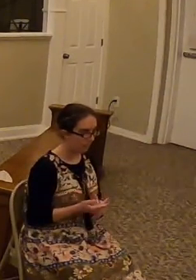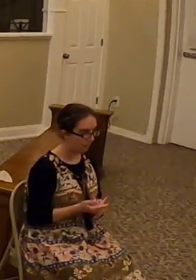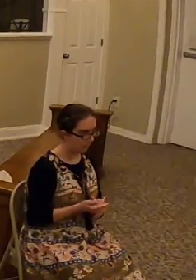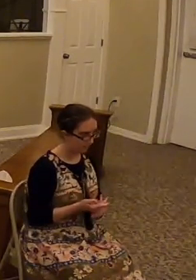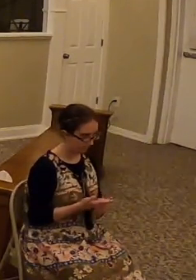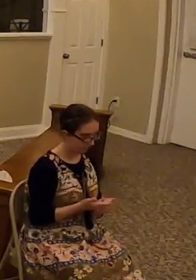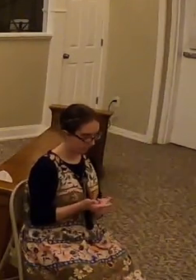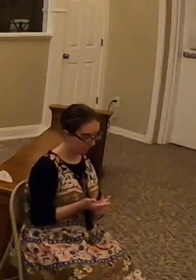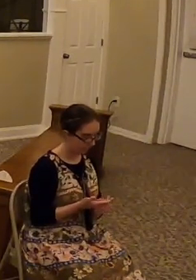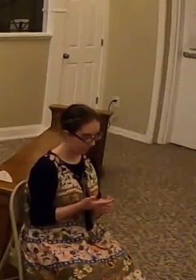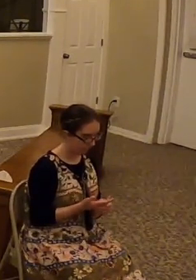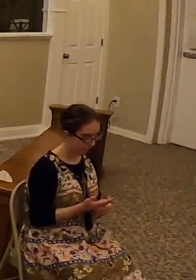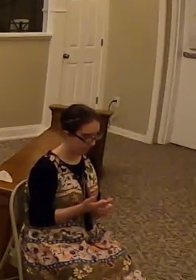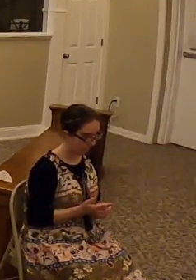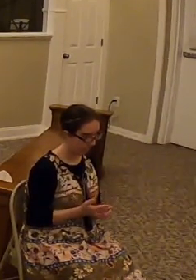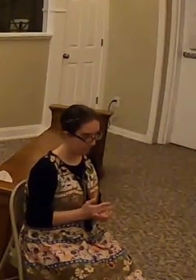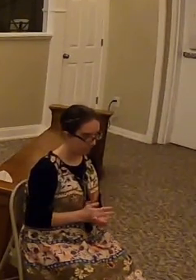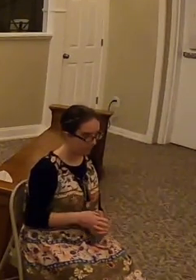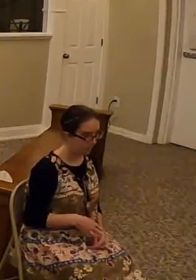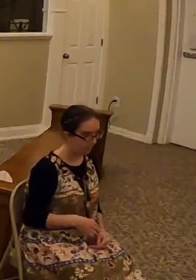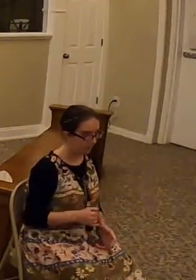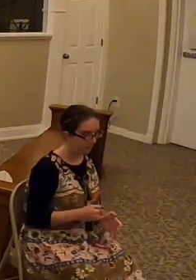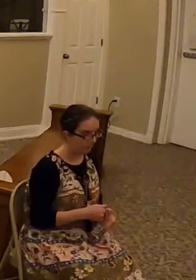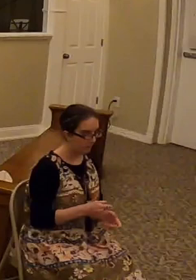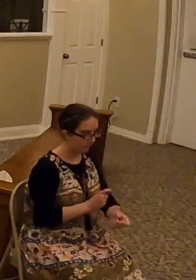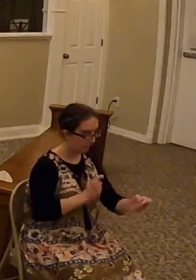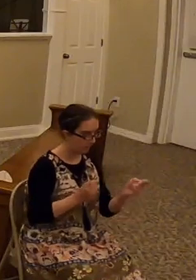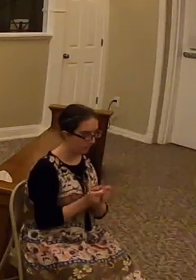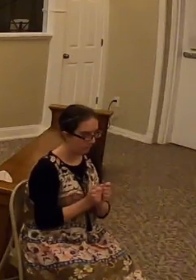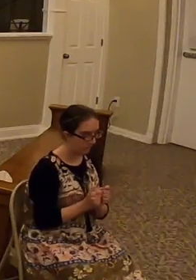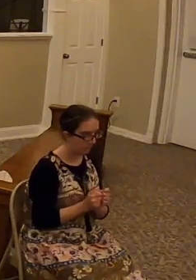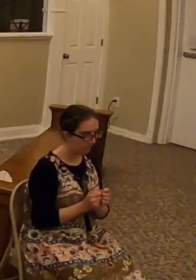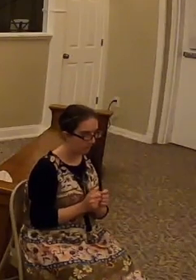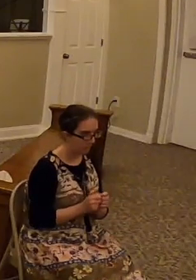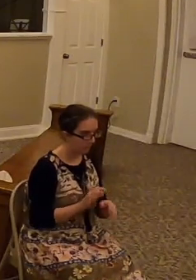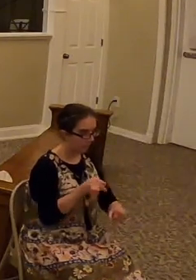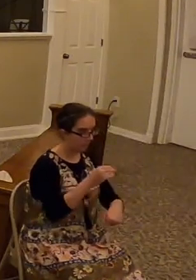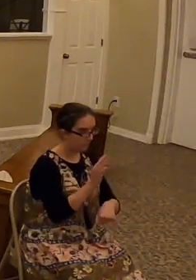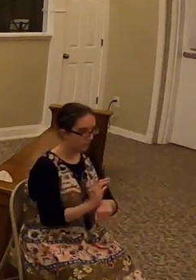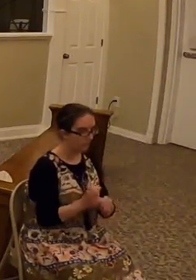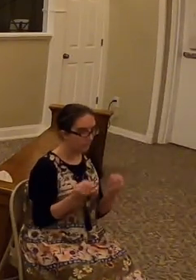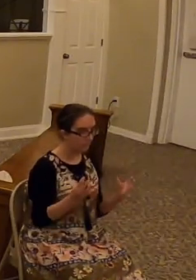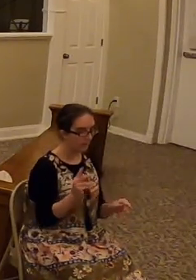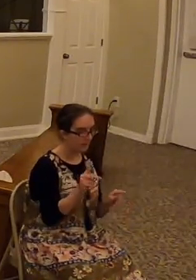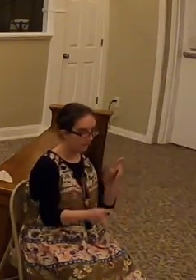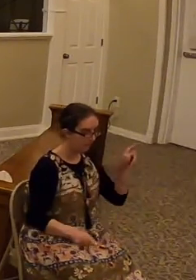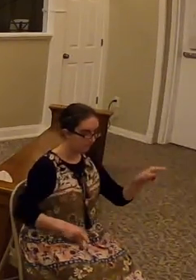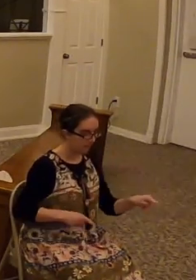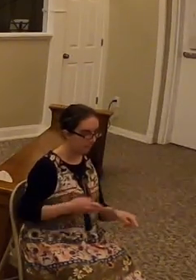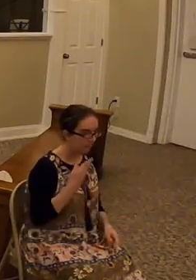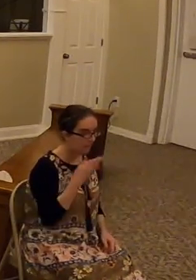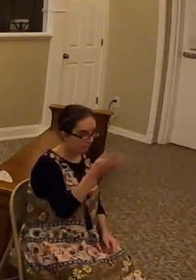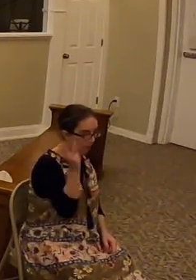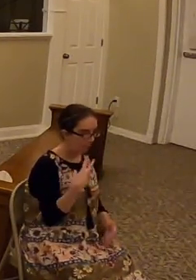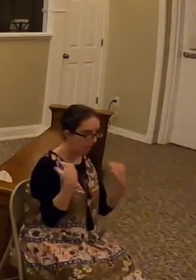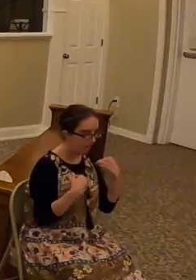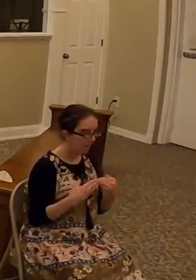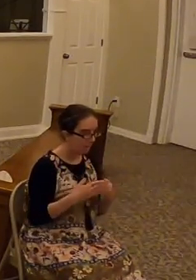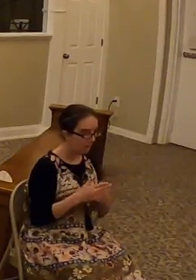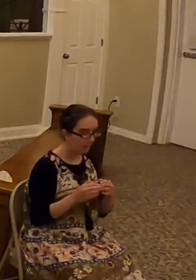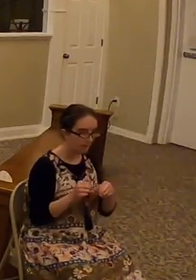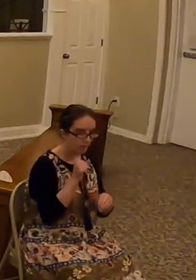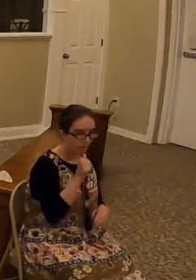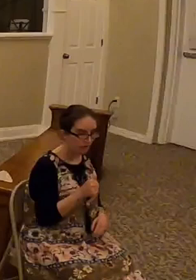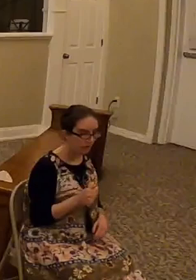know? Yeah. Amen. Because it's become such a profession to a lot of people. Thank God we got some that it